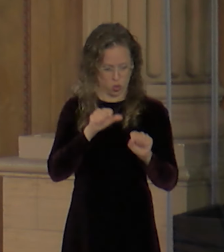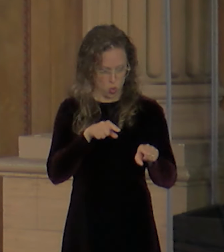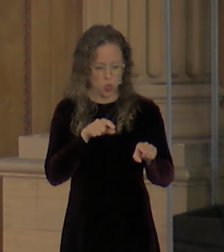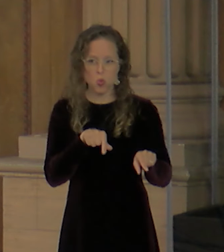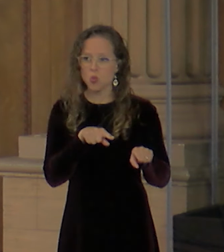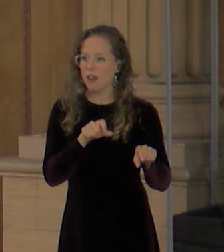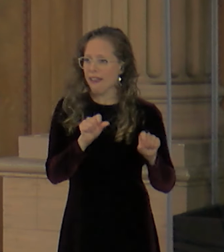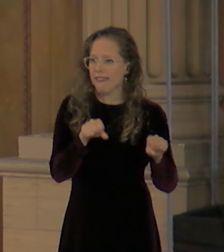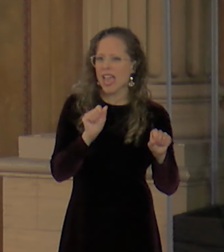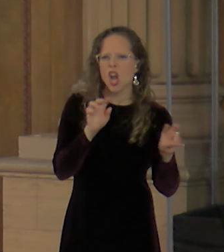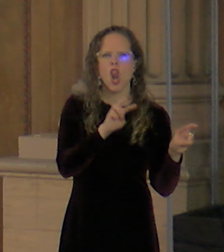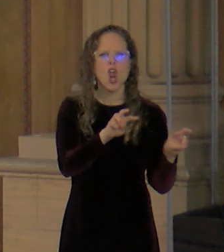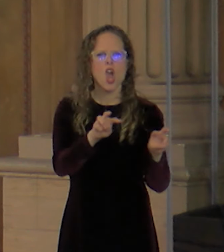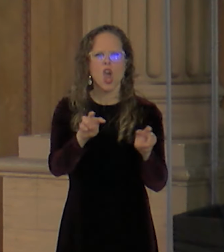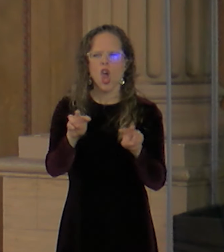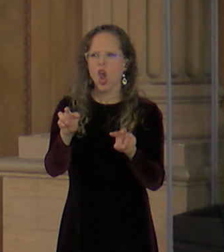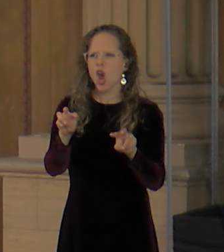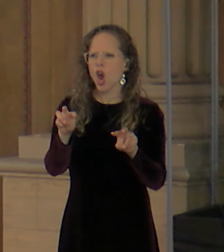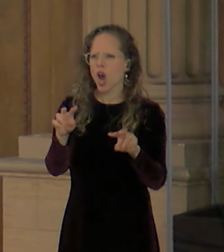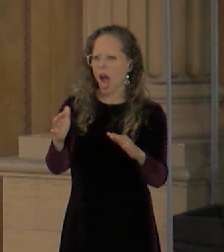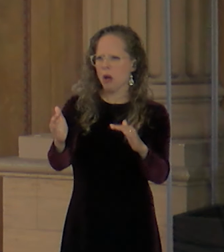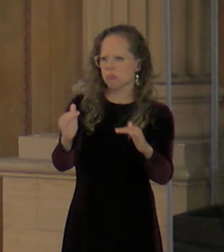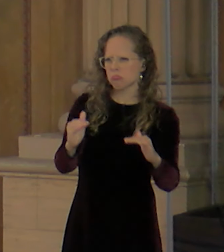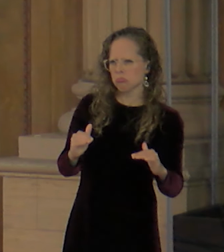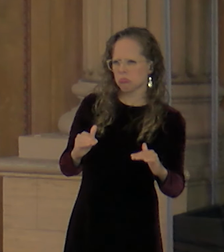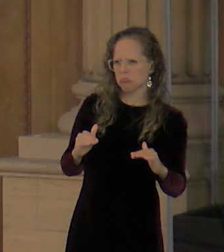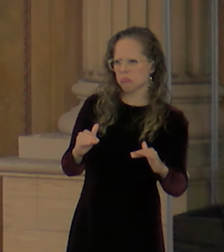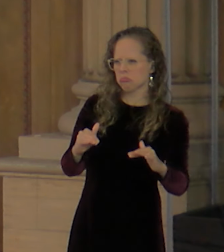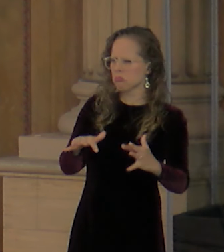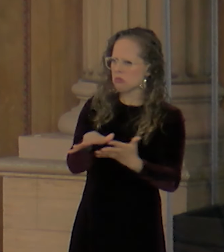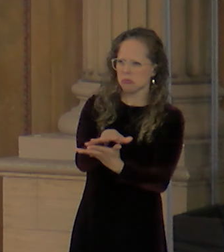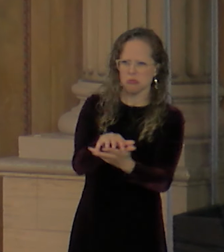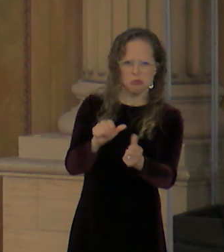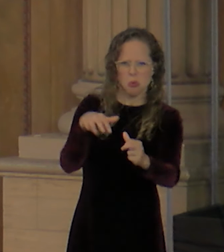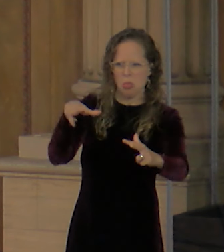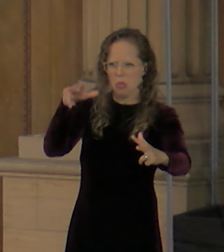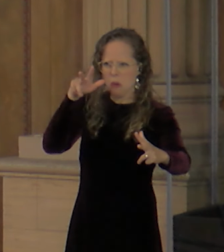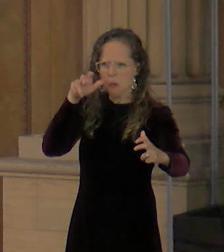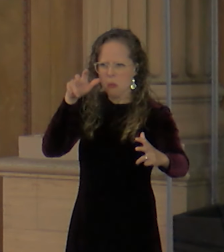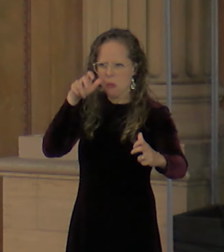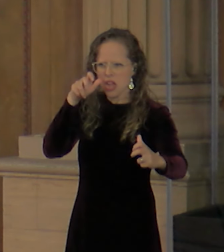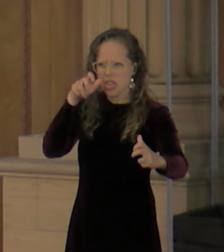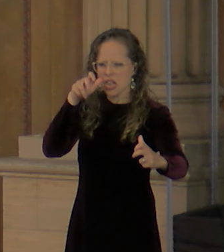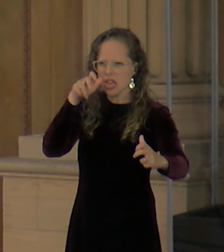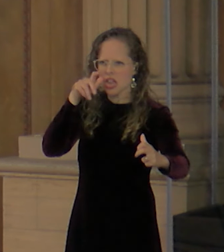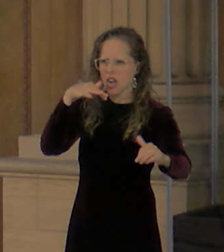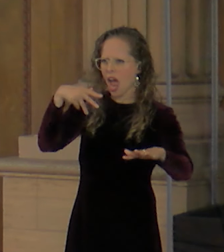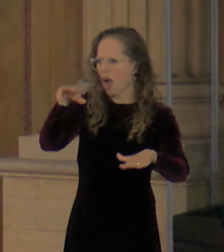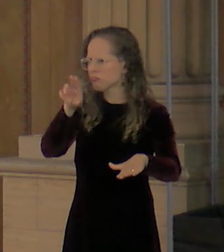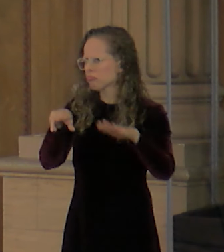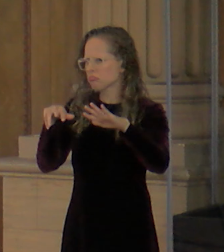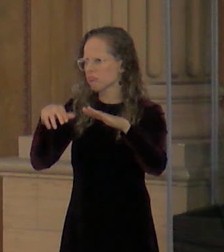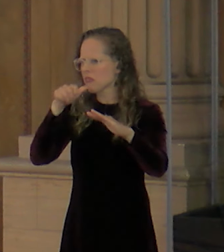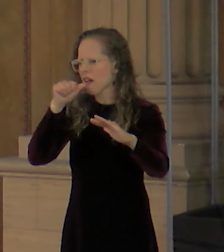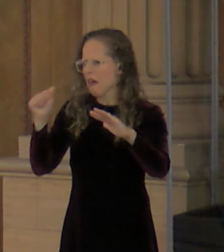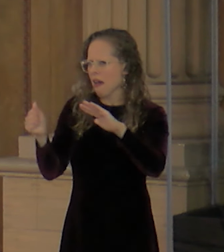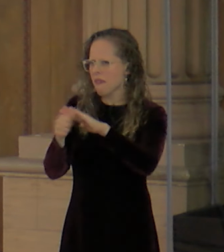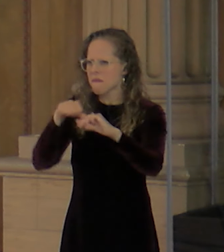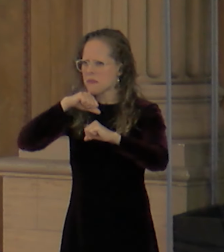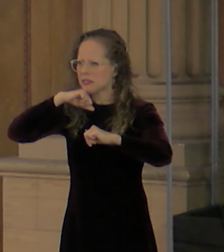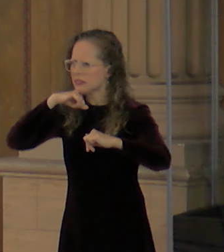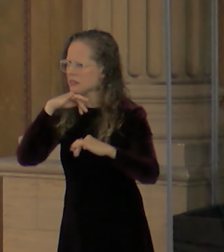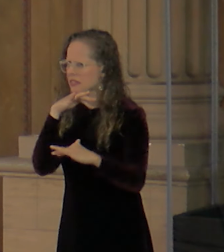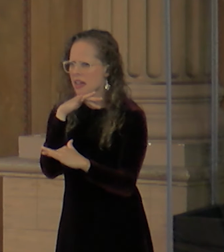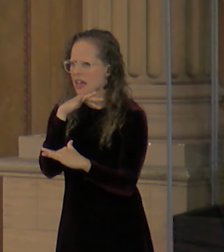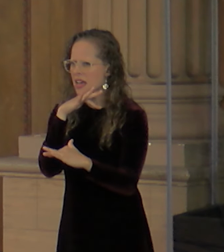proud and bring him low and tread down the wicked where they stand. Hide them all in the dust together. Bind their faces in the